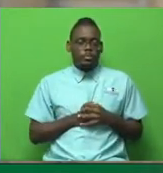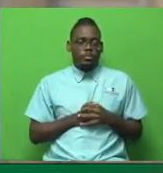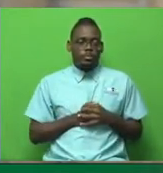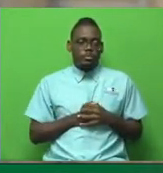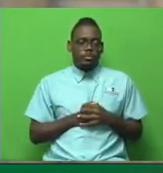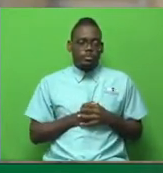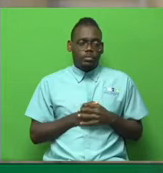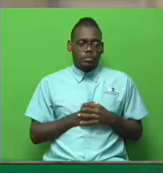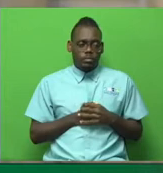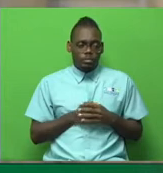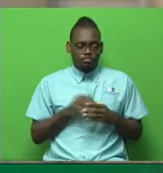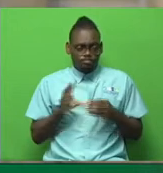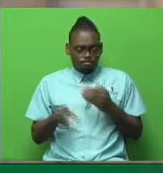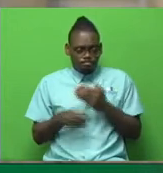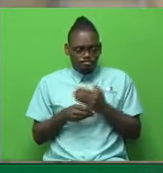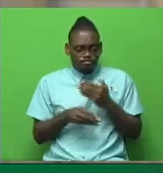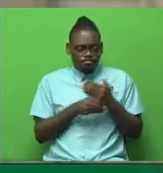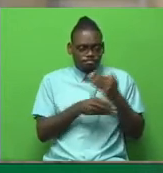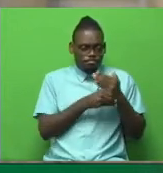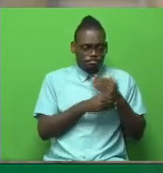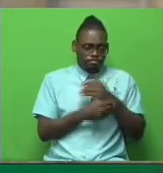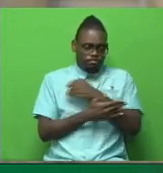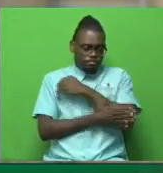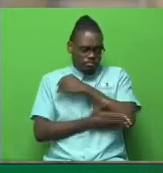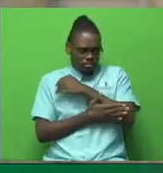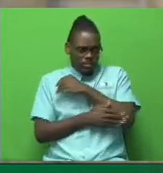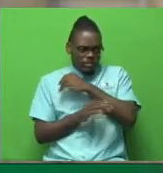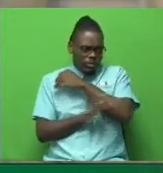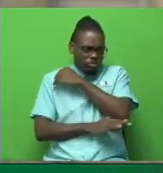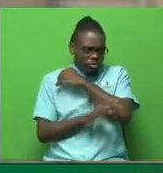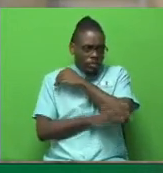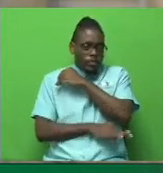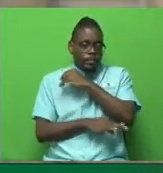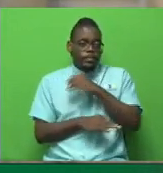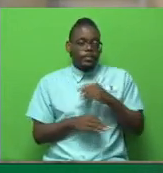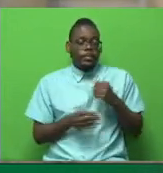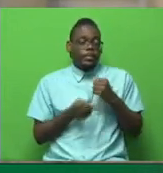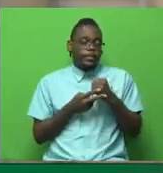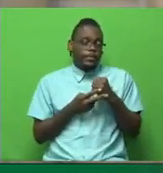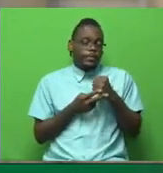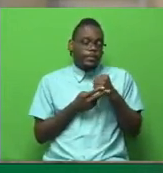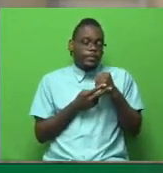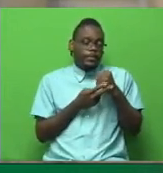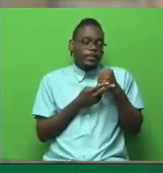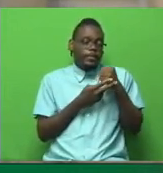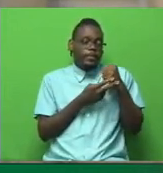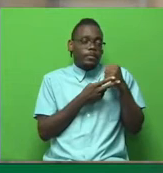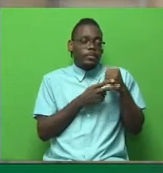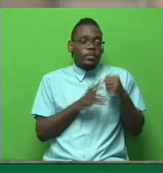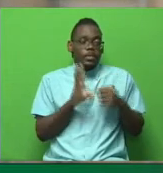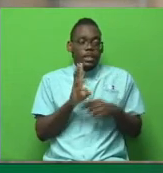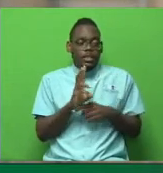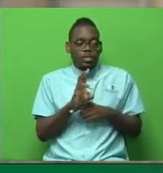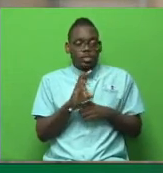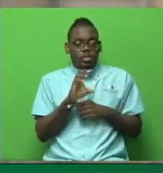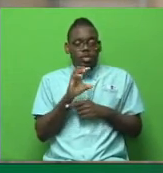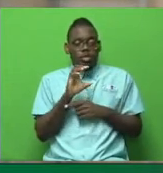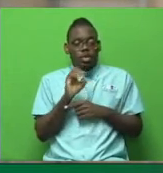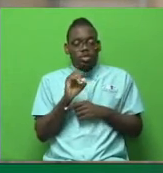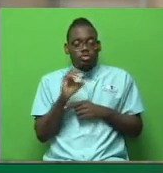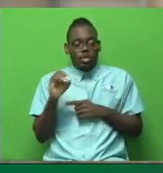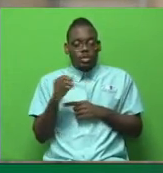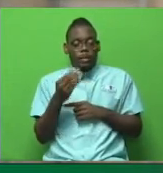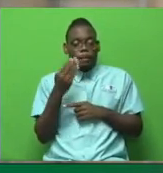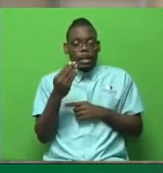as of August 2022 stood at 6.8 million sorry billion US Dollars representing